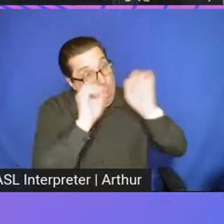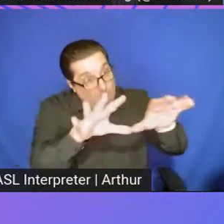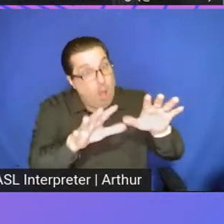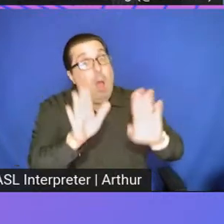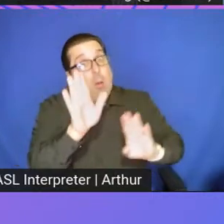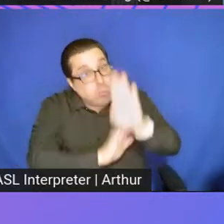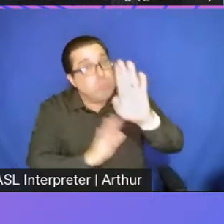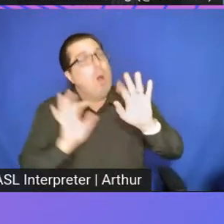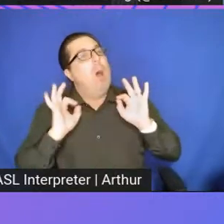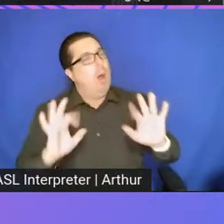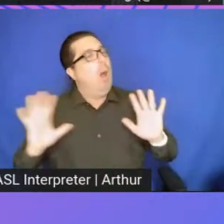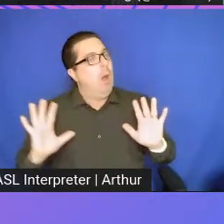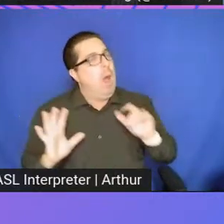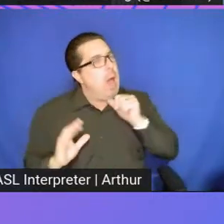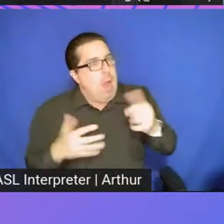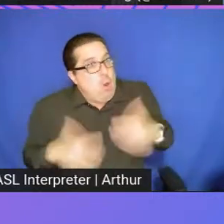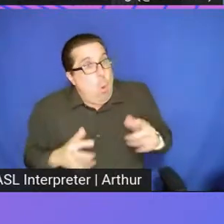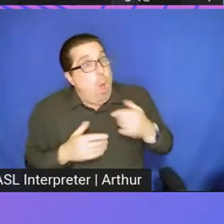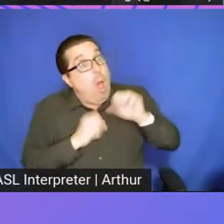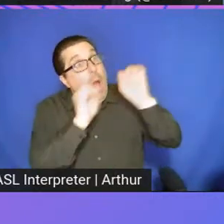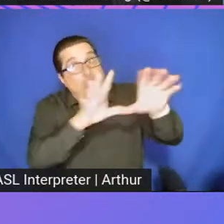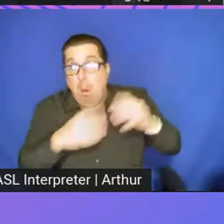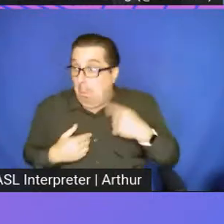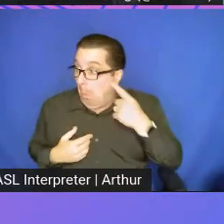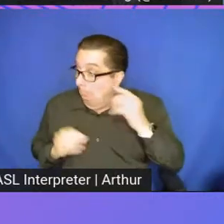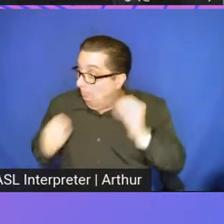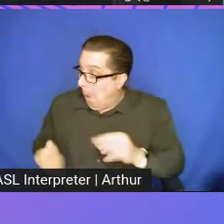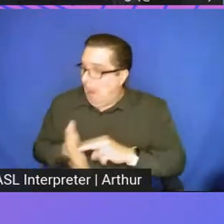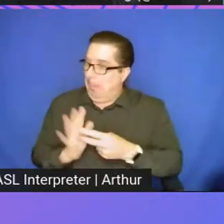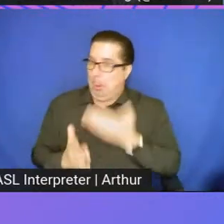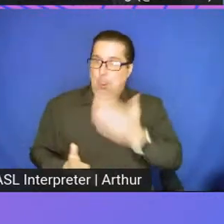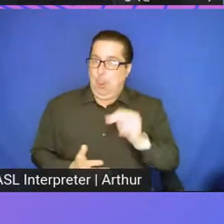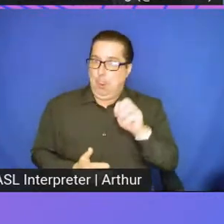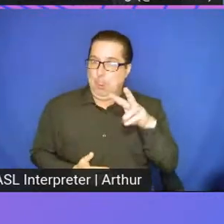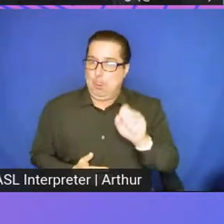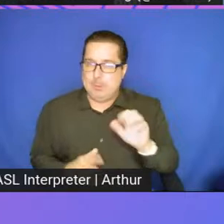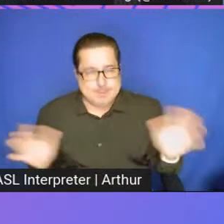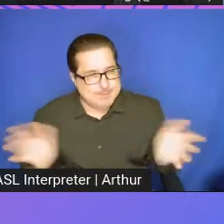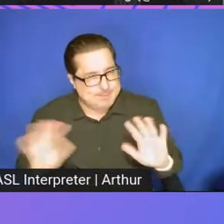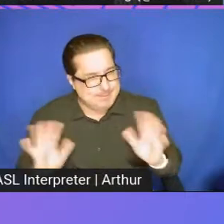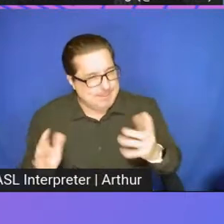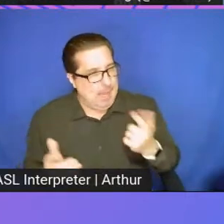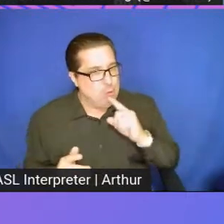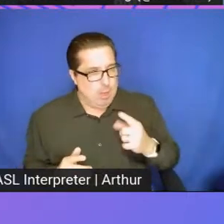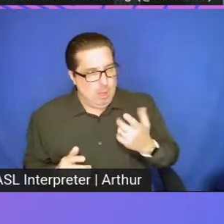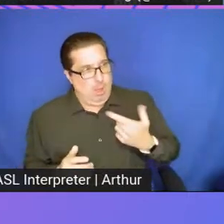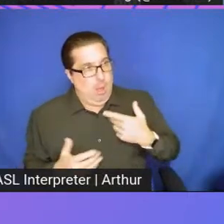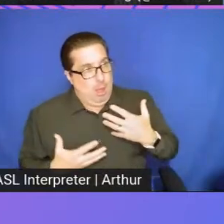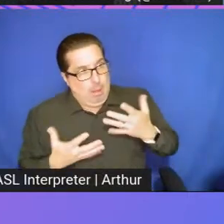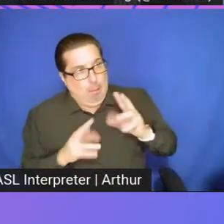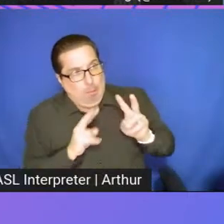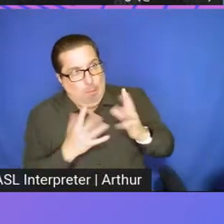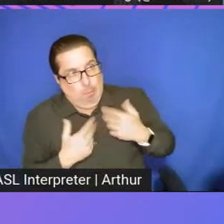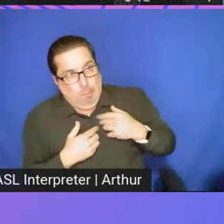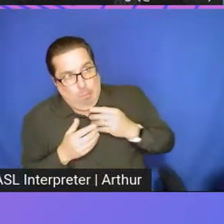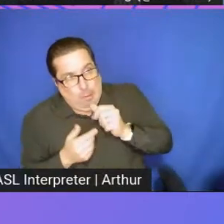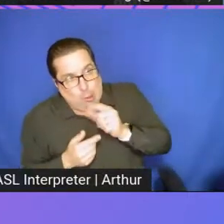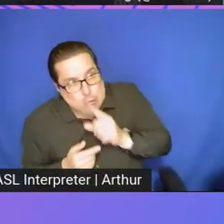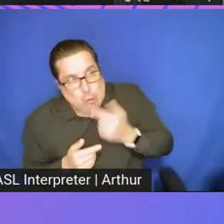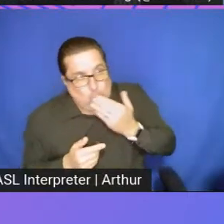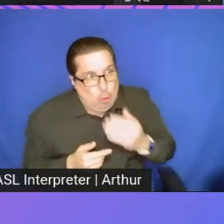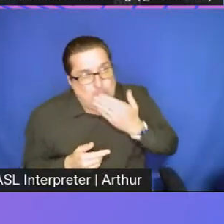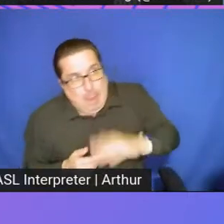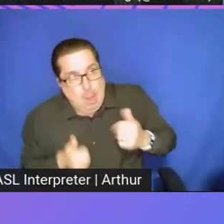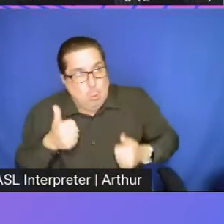have really loved this process. What was cool was we started with one team, and the one team went all in with these new tools and techniques,